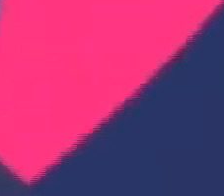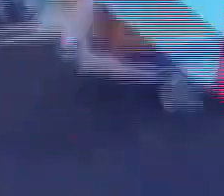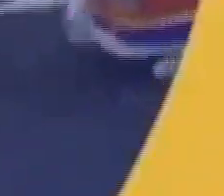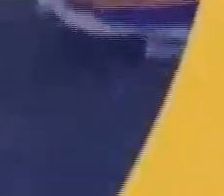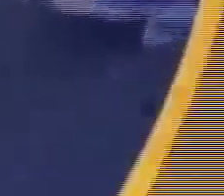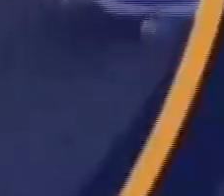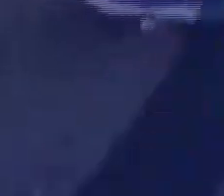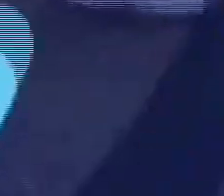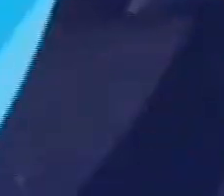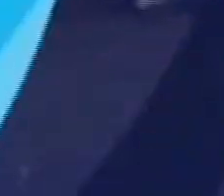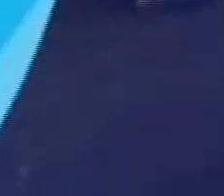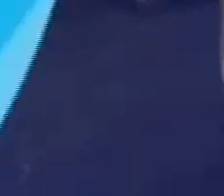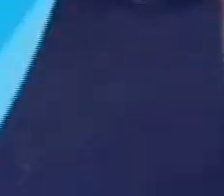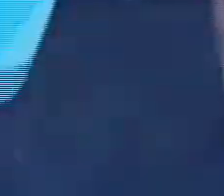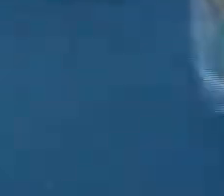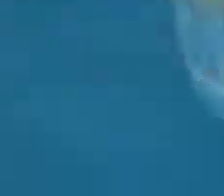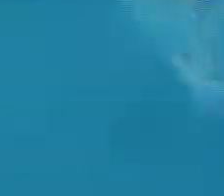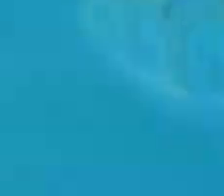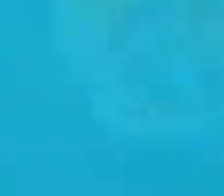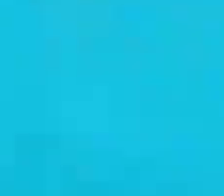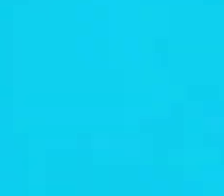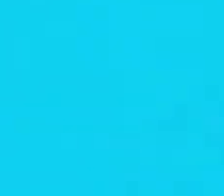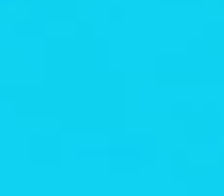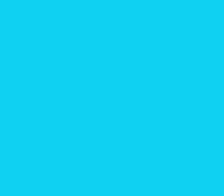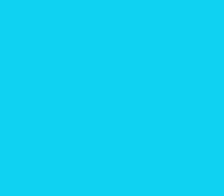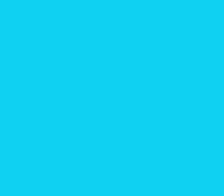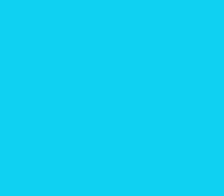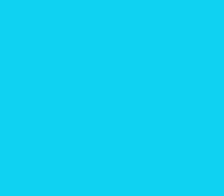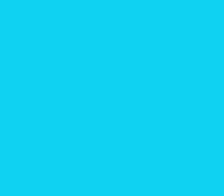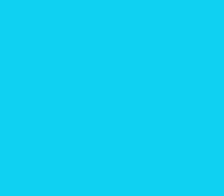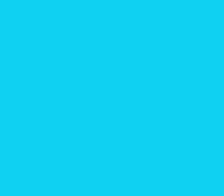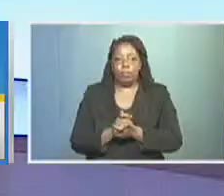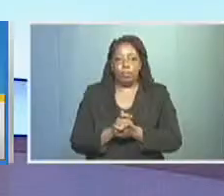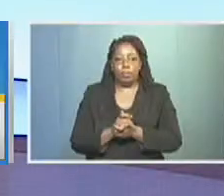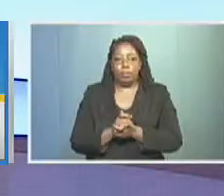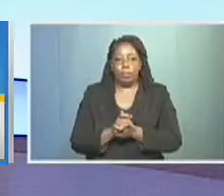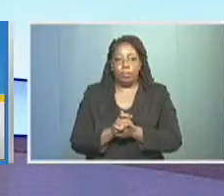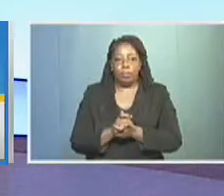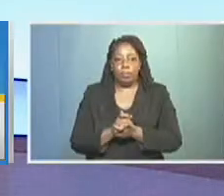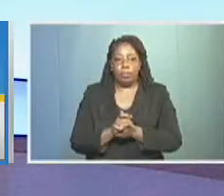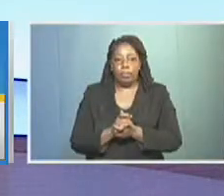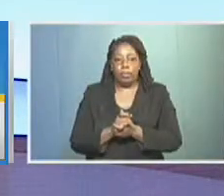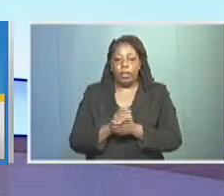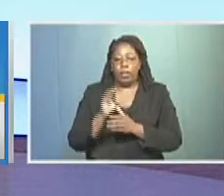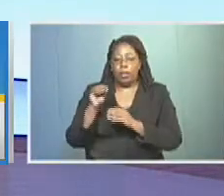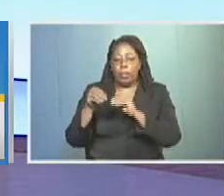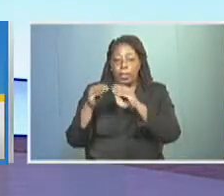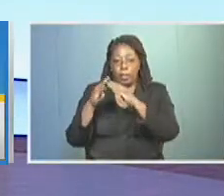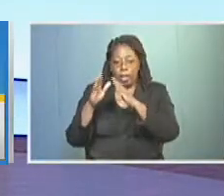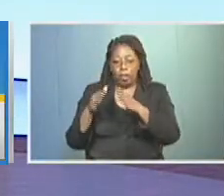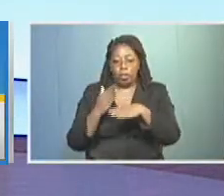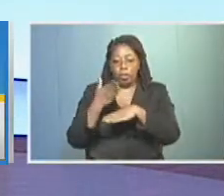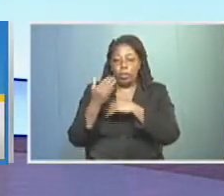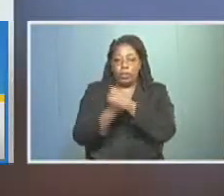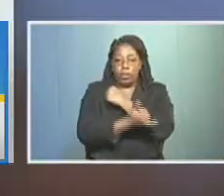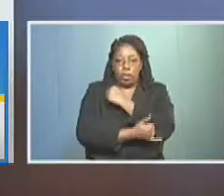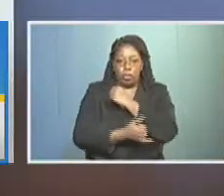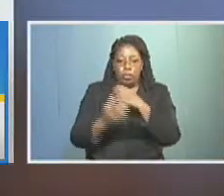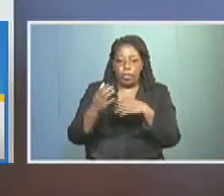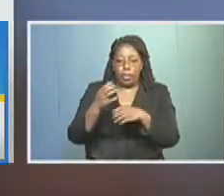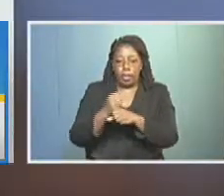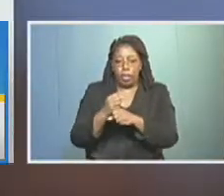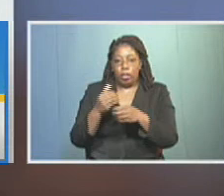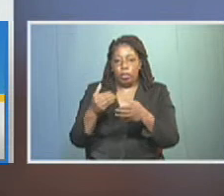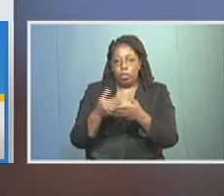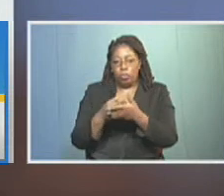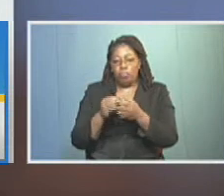Back packing houses across the country to get an